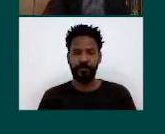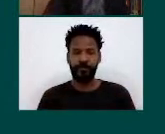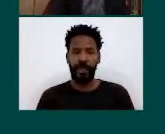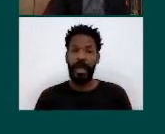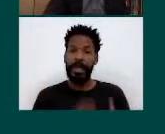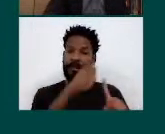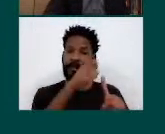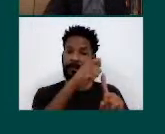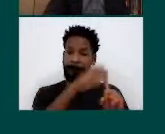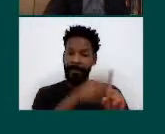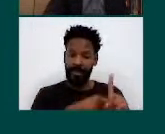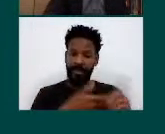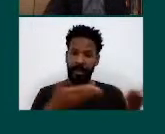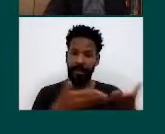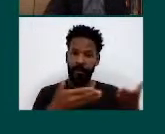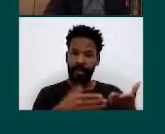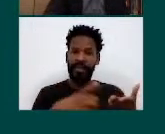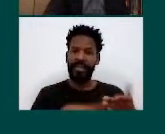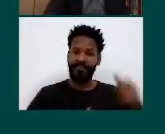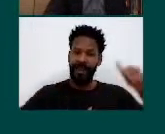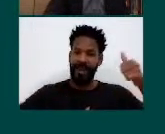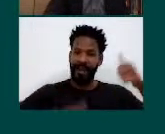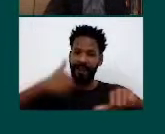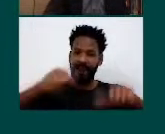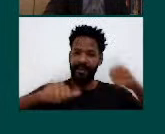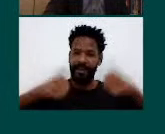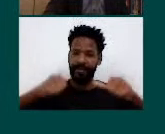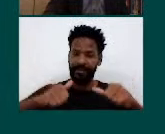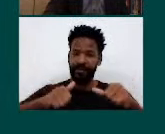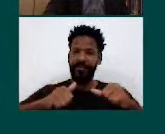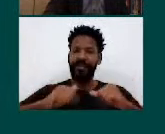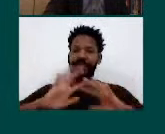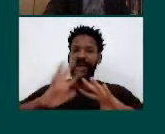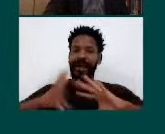This month, CAP's evaluation results have come out,